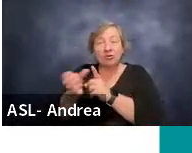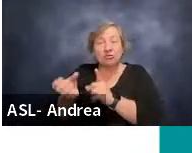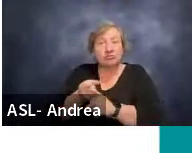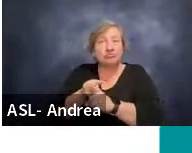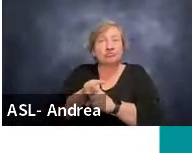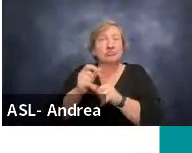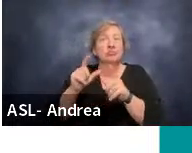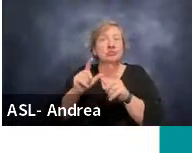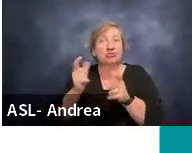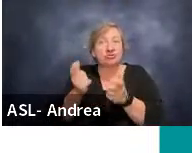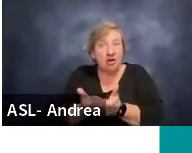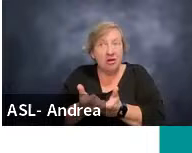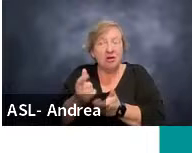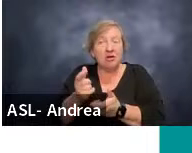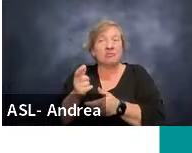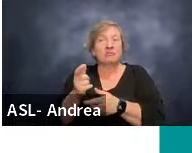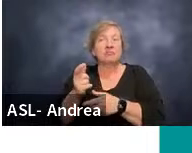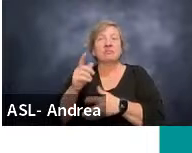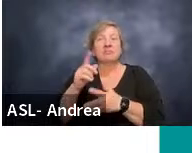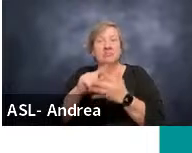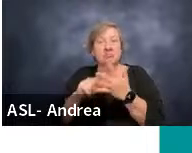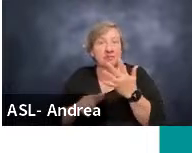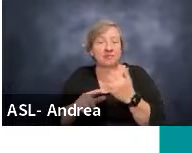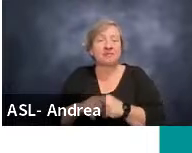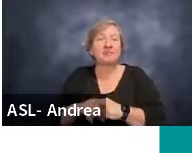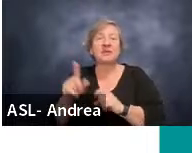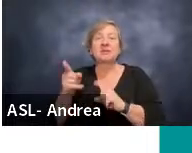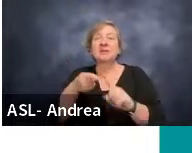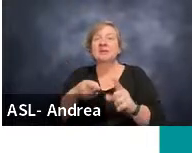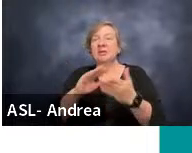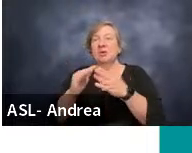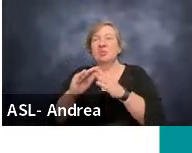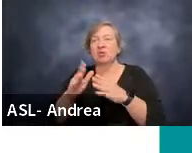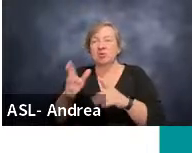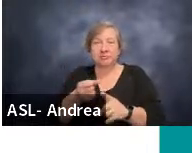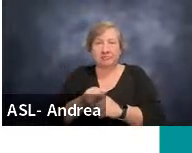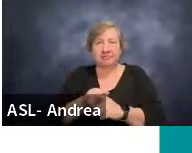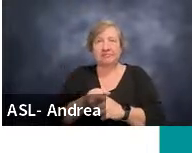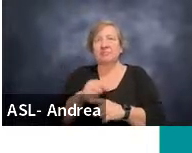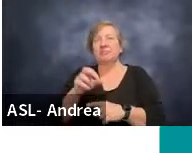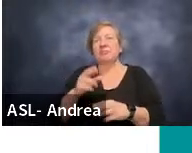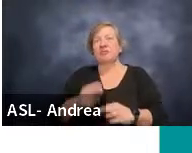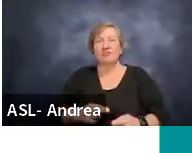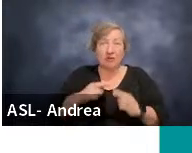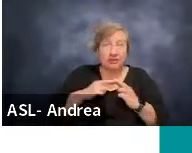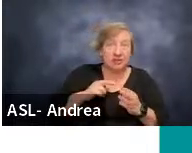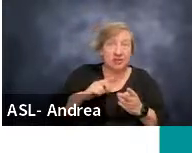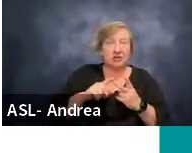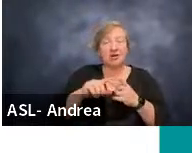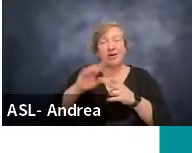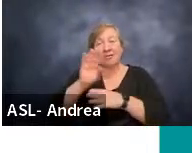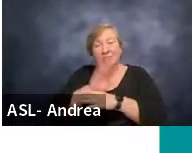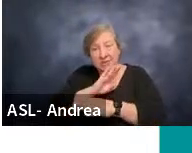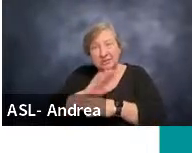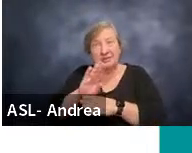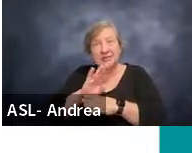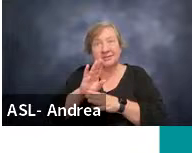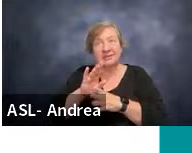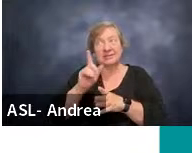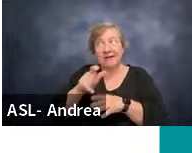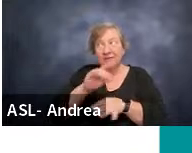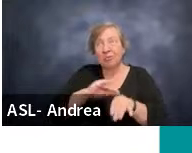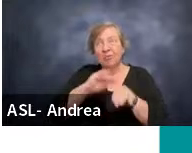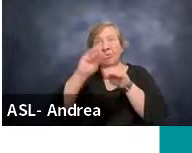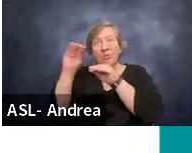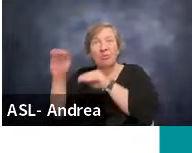of tribal consultation, and specific community impacts, including residential and commercial displacement and considerations